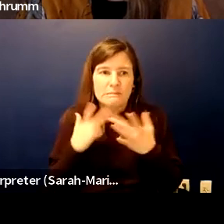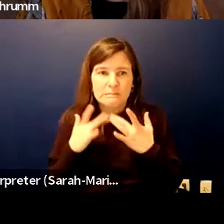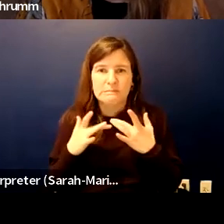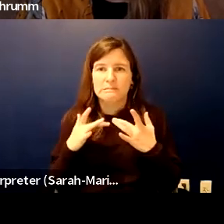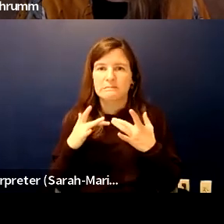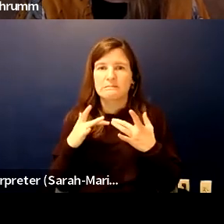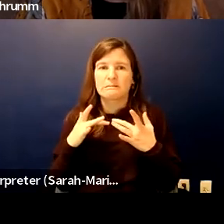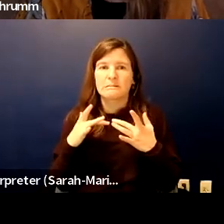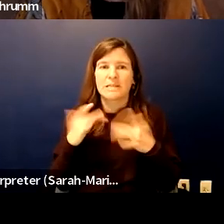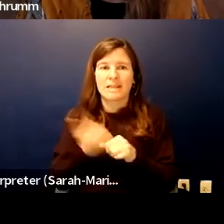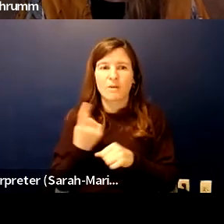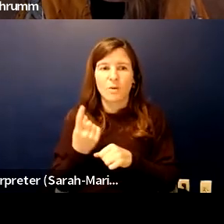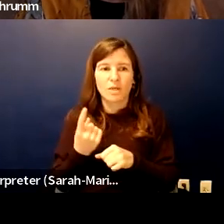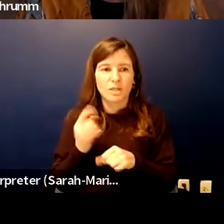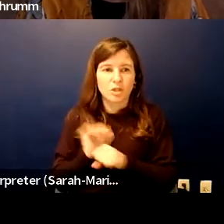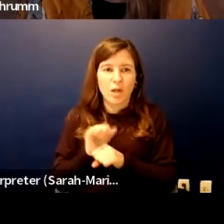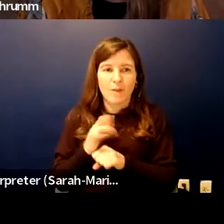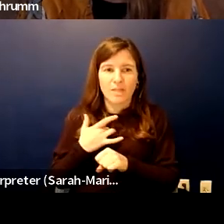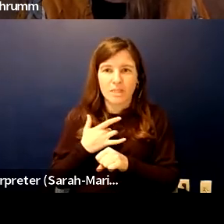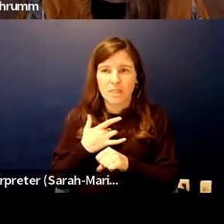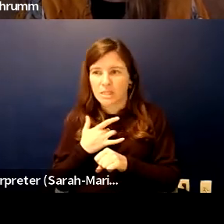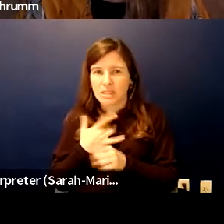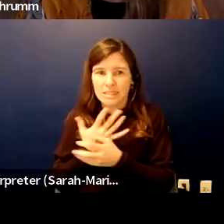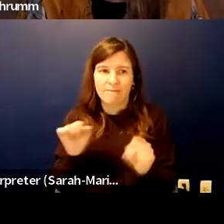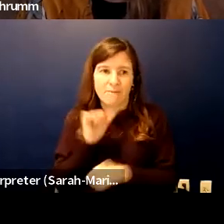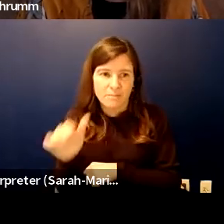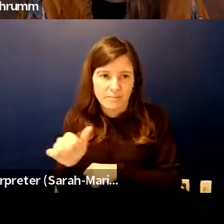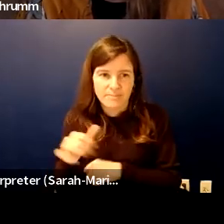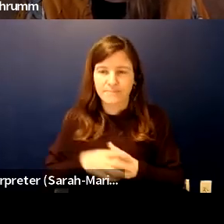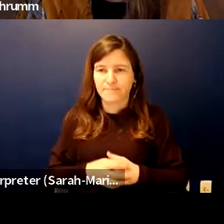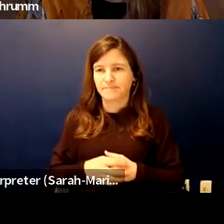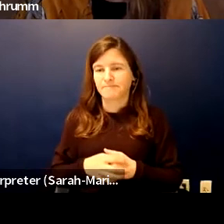everyone's position within it often feels really tenuous.